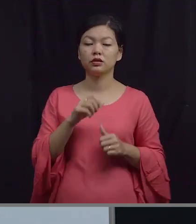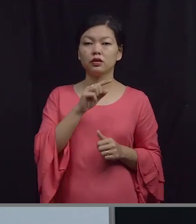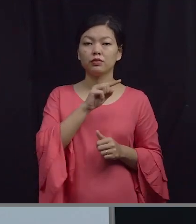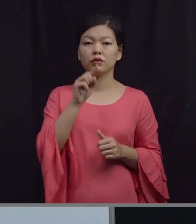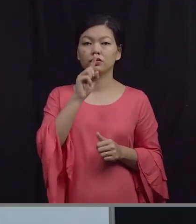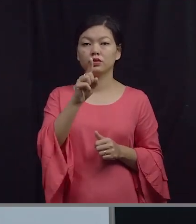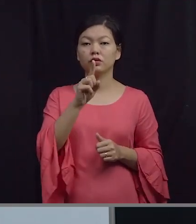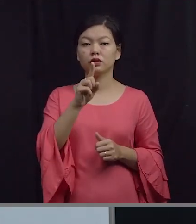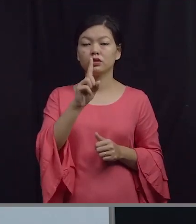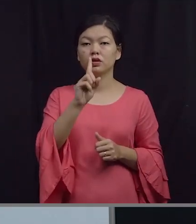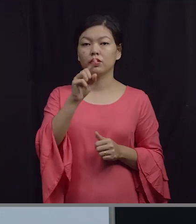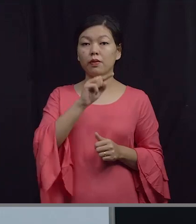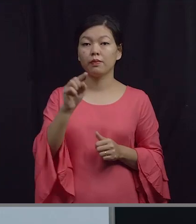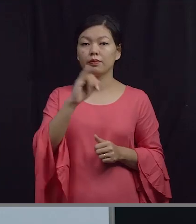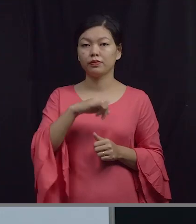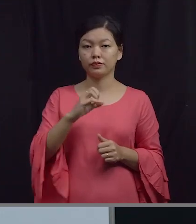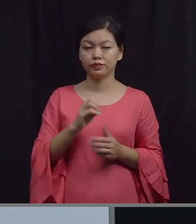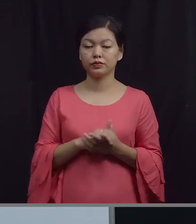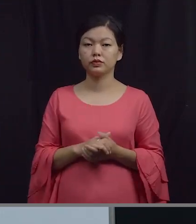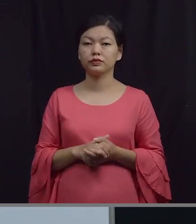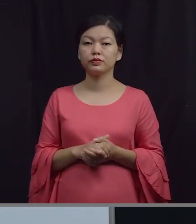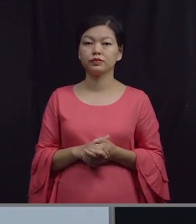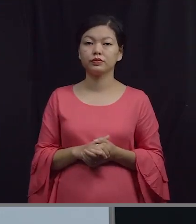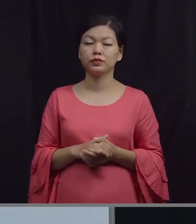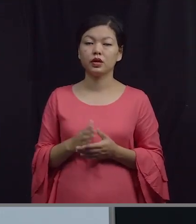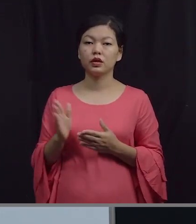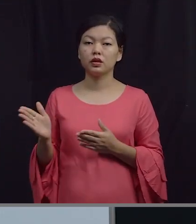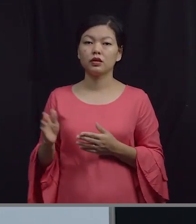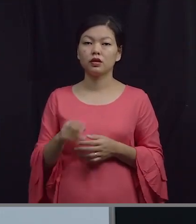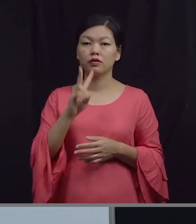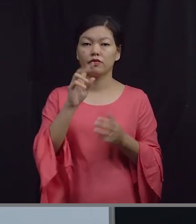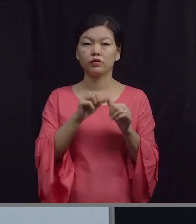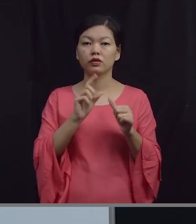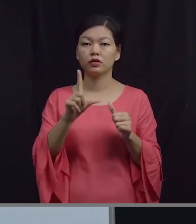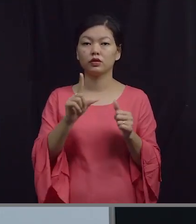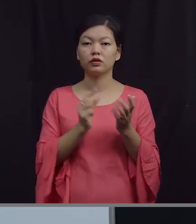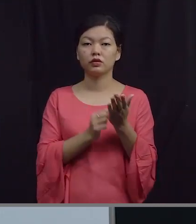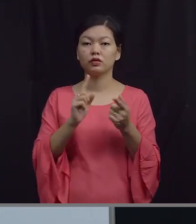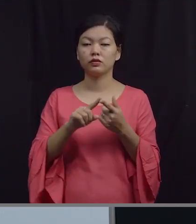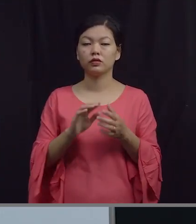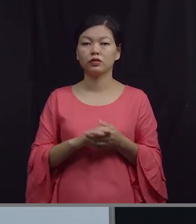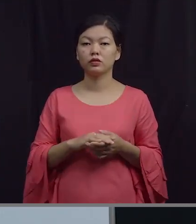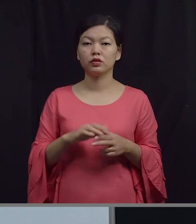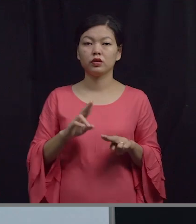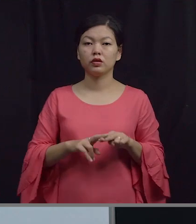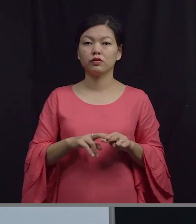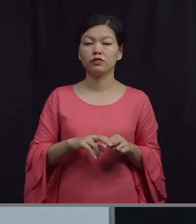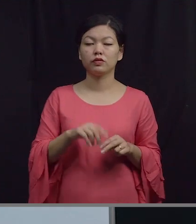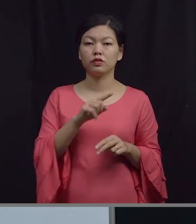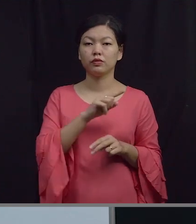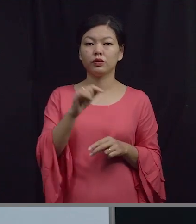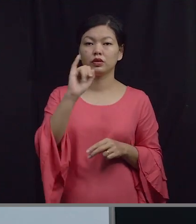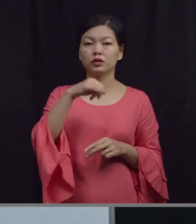by 60 because minus 3 is the bigger number. So from here I need the value of f, so it will minus 60